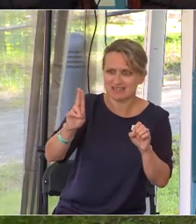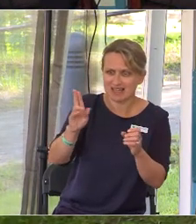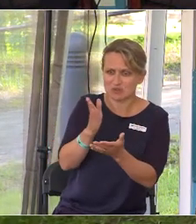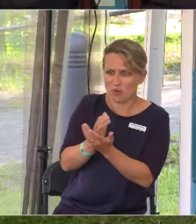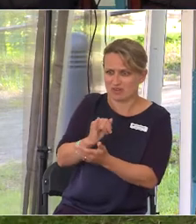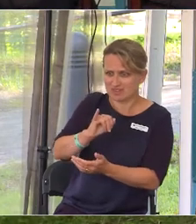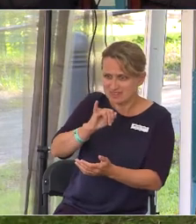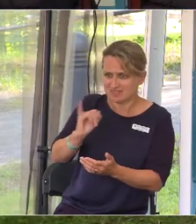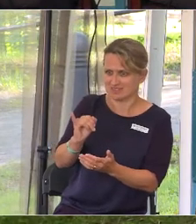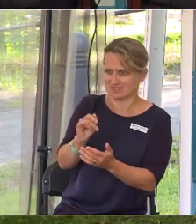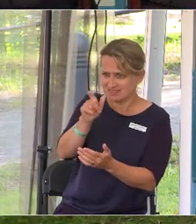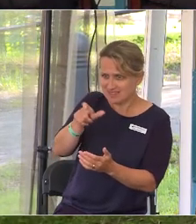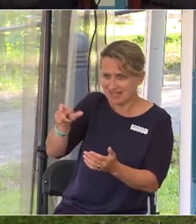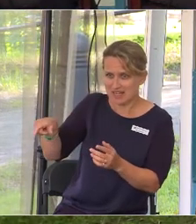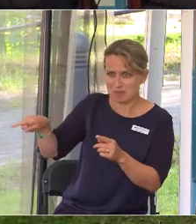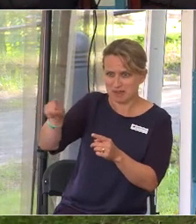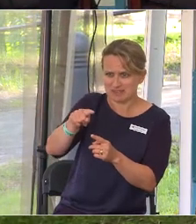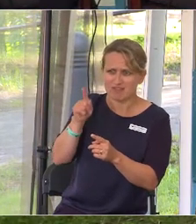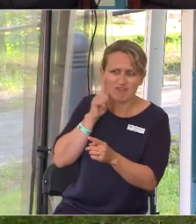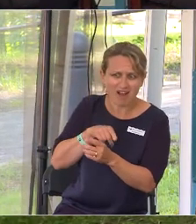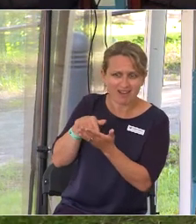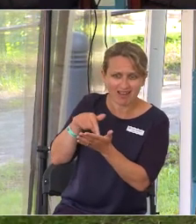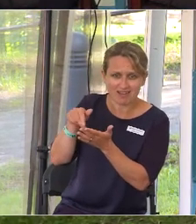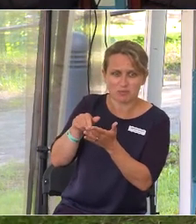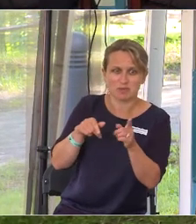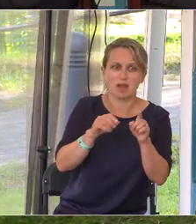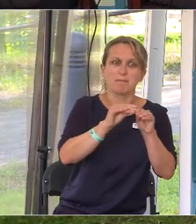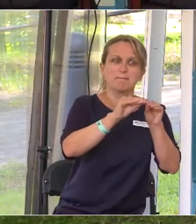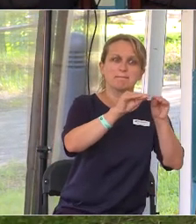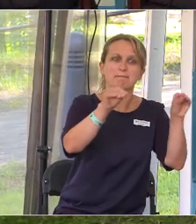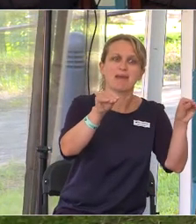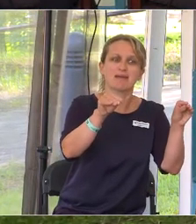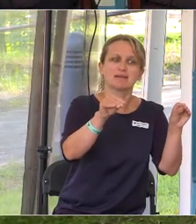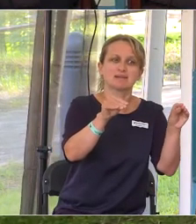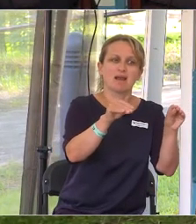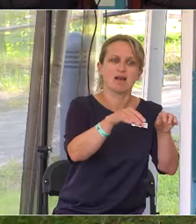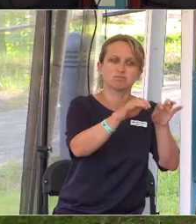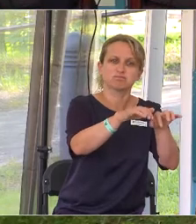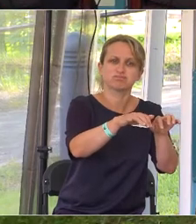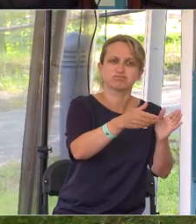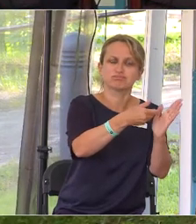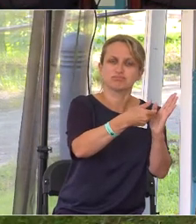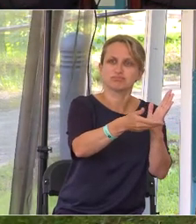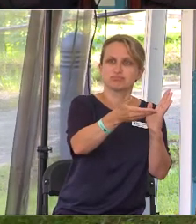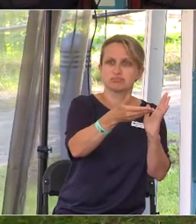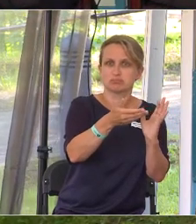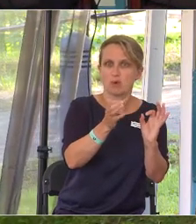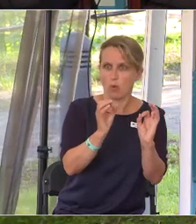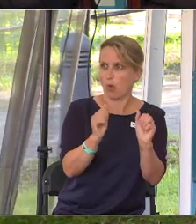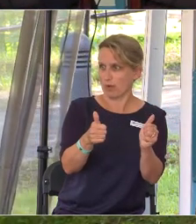it's kind of all about the people's perspective, the mind, or knowledge of things, and